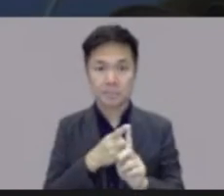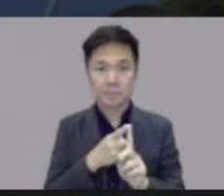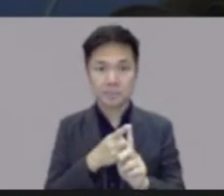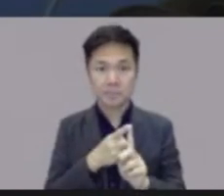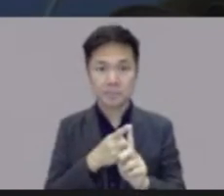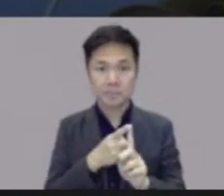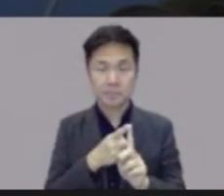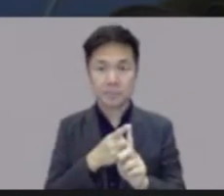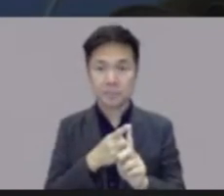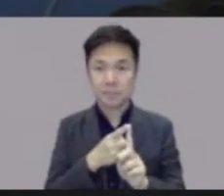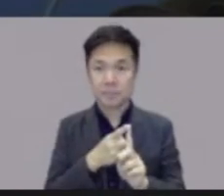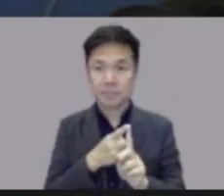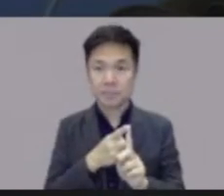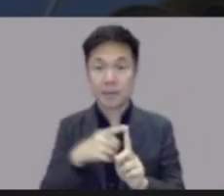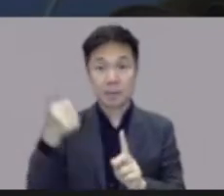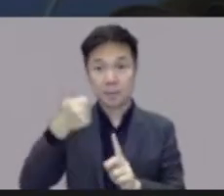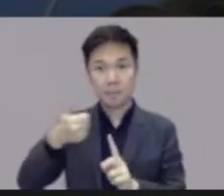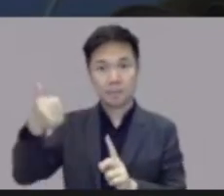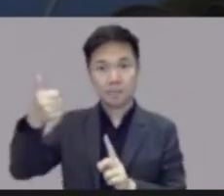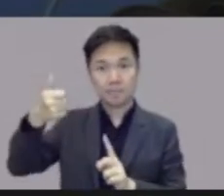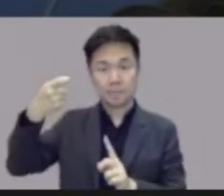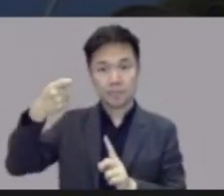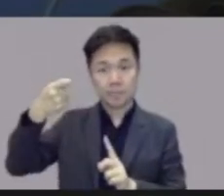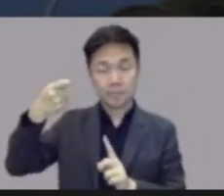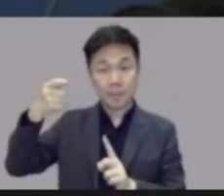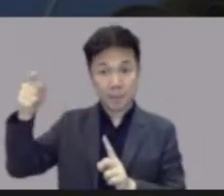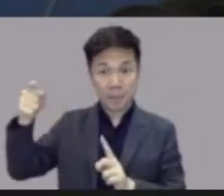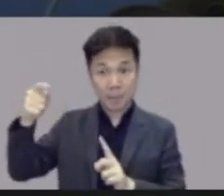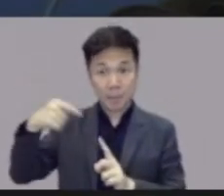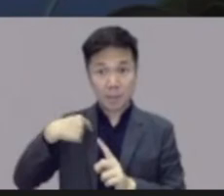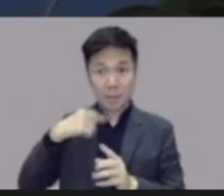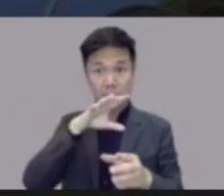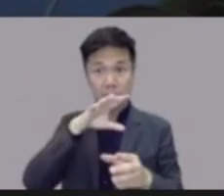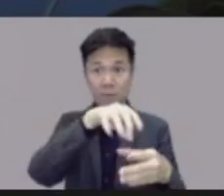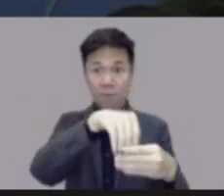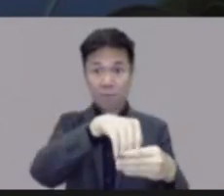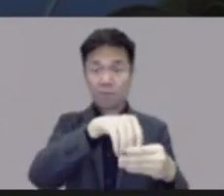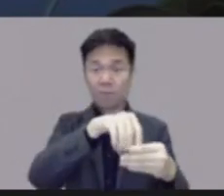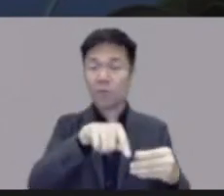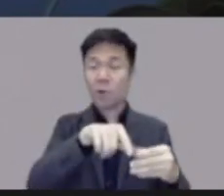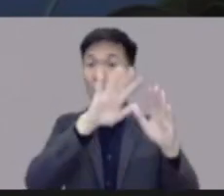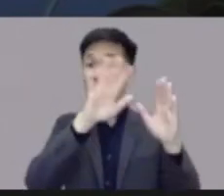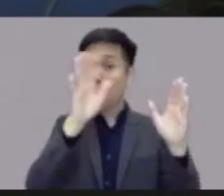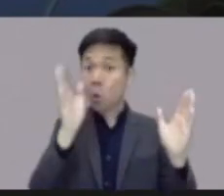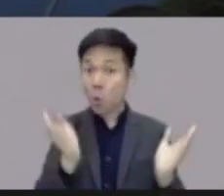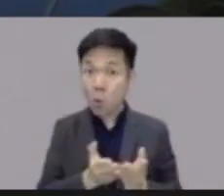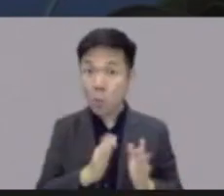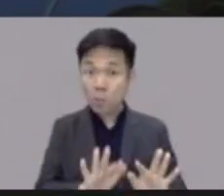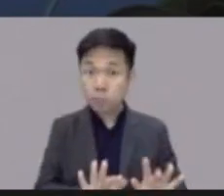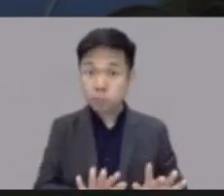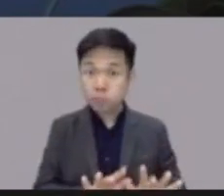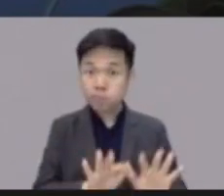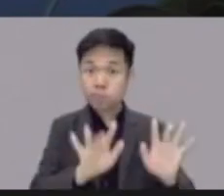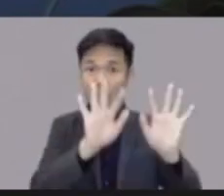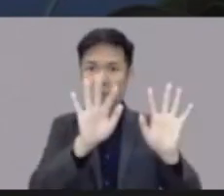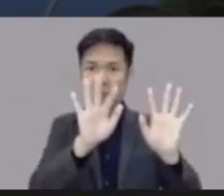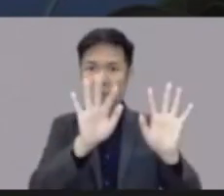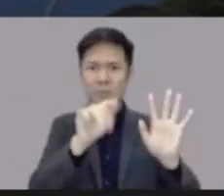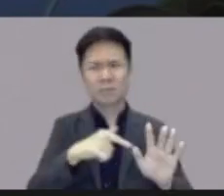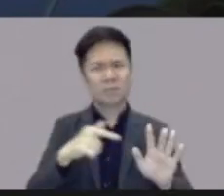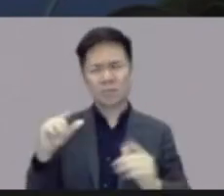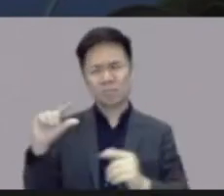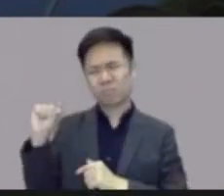uh Tajikistan in Globe in global emissions is very low it is miserably